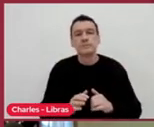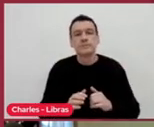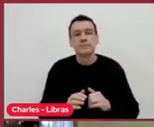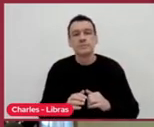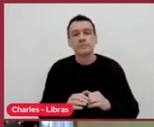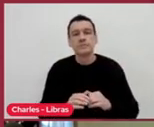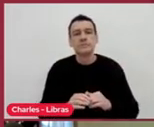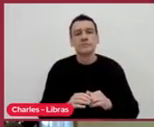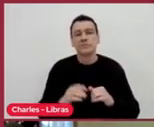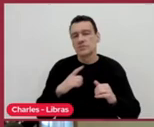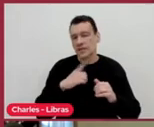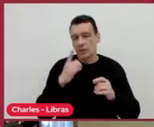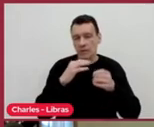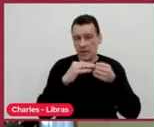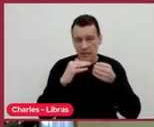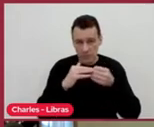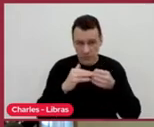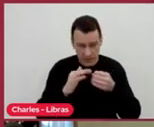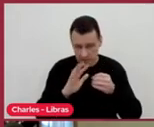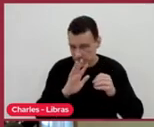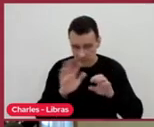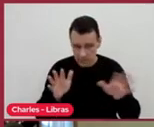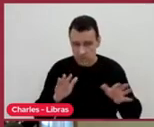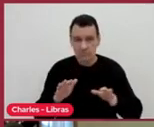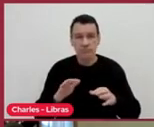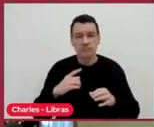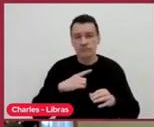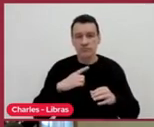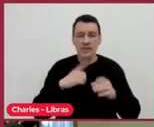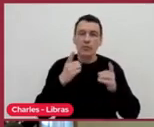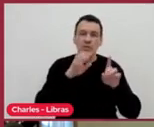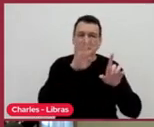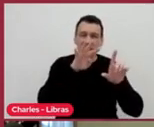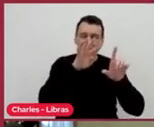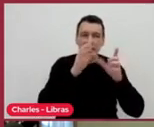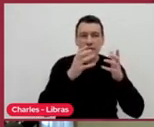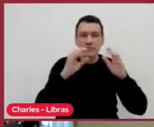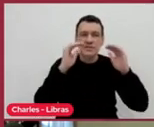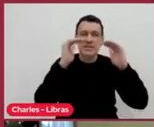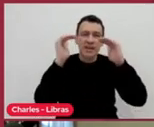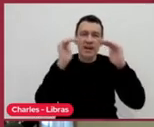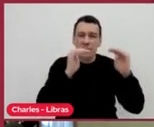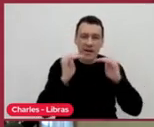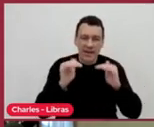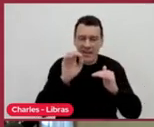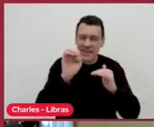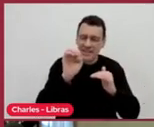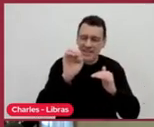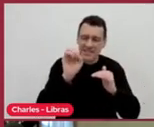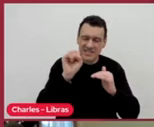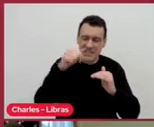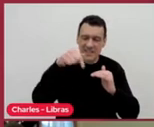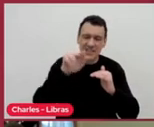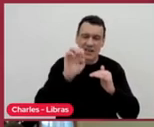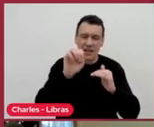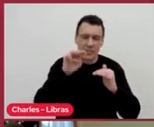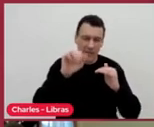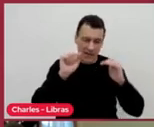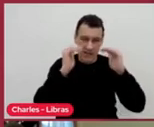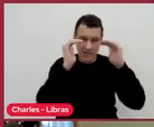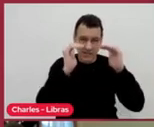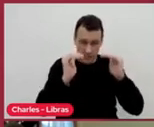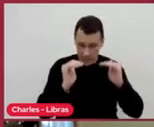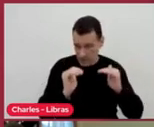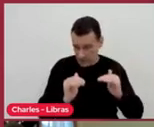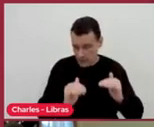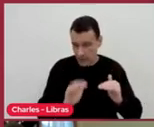data, this schemas are data, there's prismatic schema and Mali. For the HTML over data, there's the